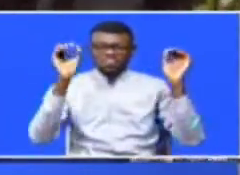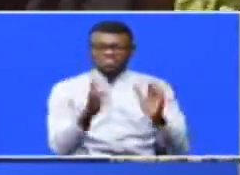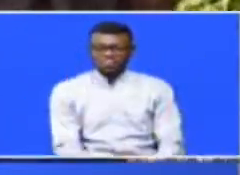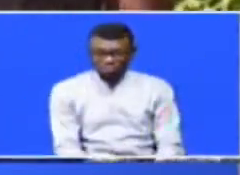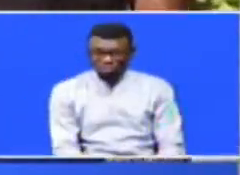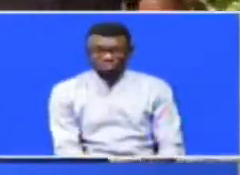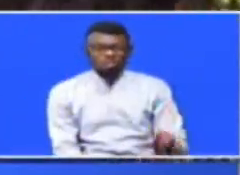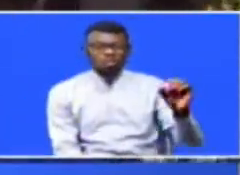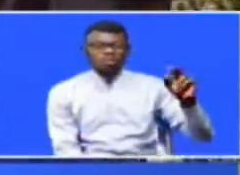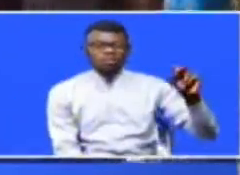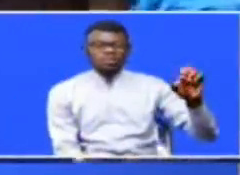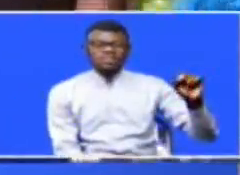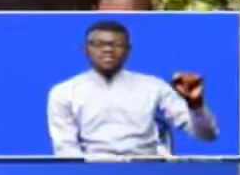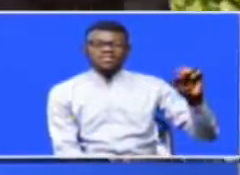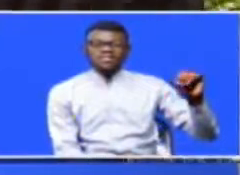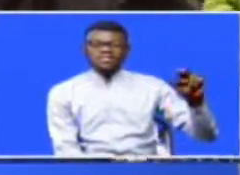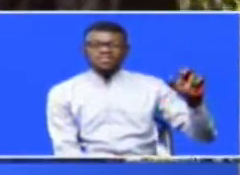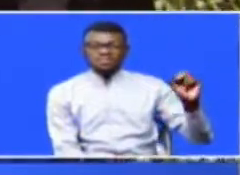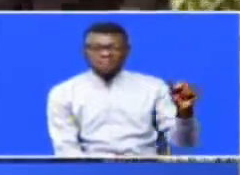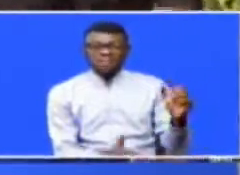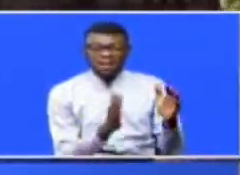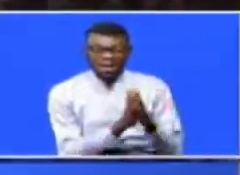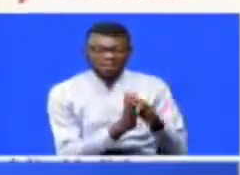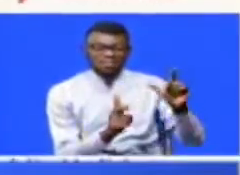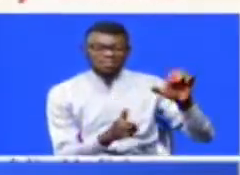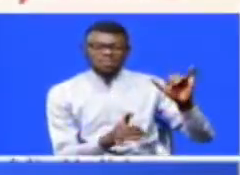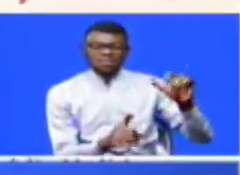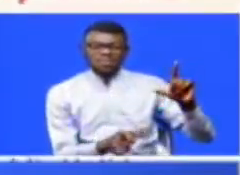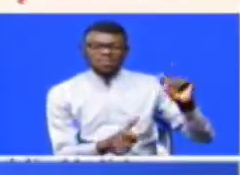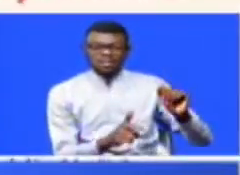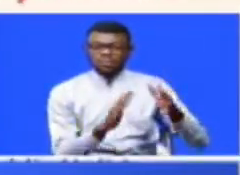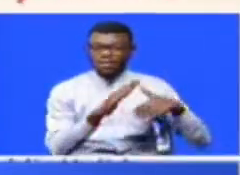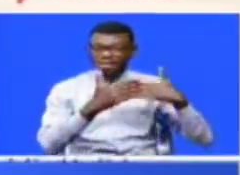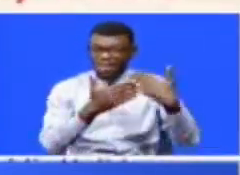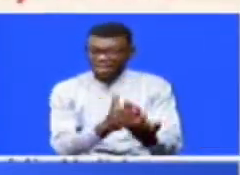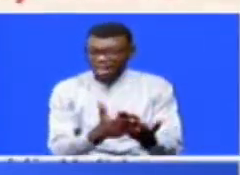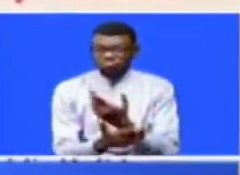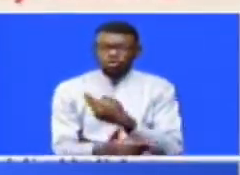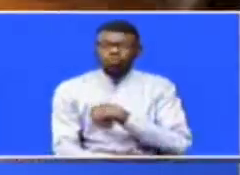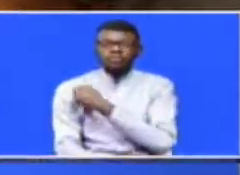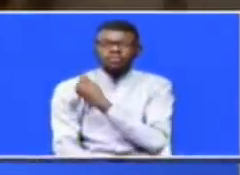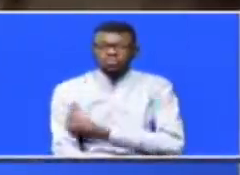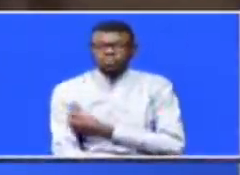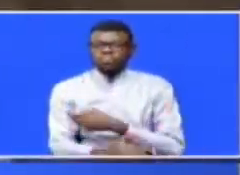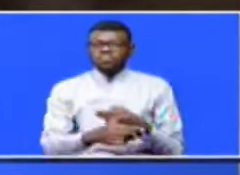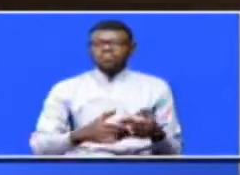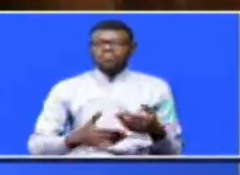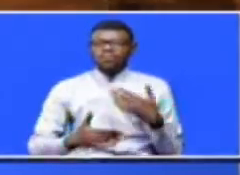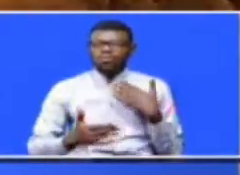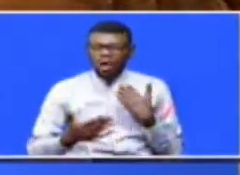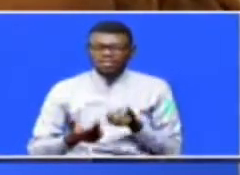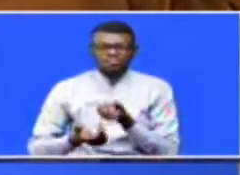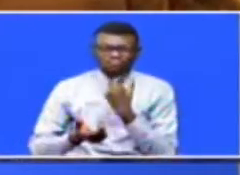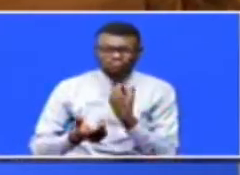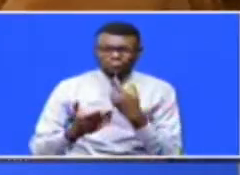Onesmus Musau and 24-year-old Leila Wairimu arrive at the Karuri Level 4 hospital, where they're about to get